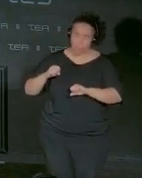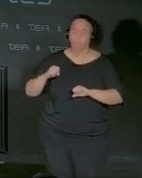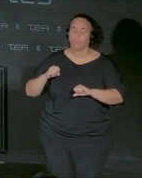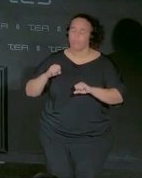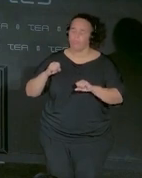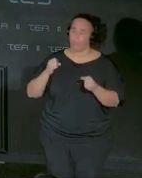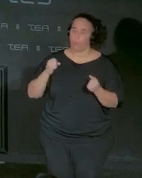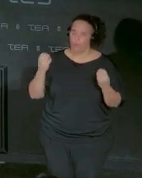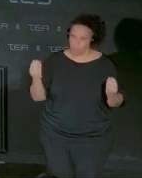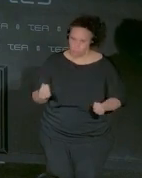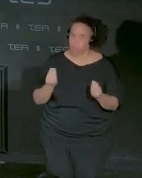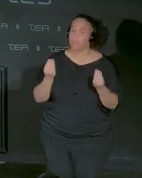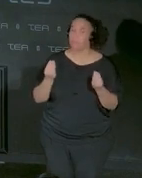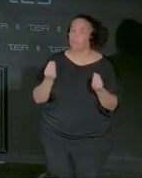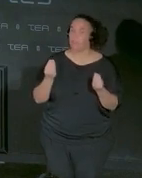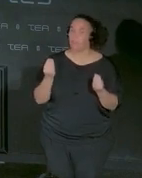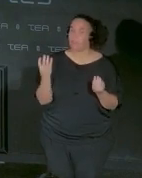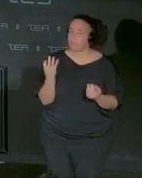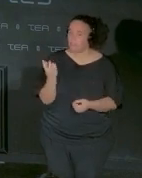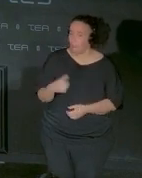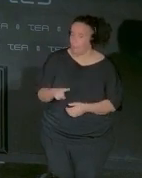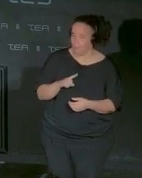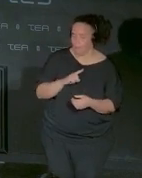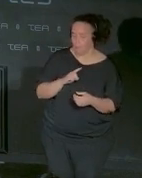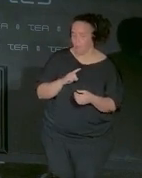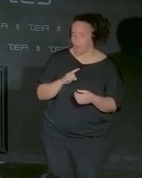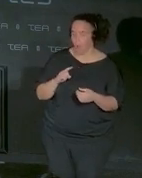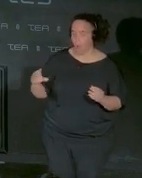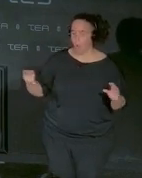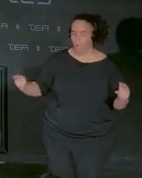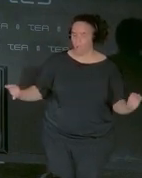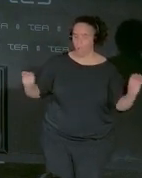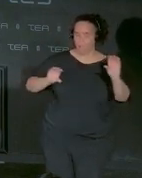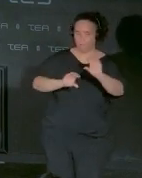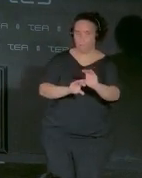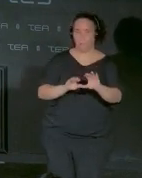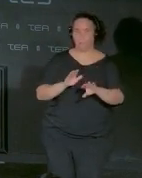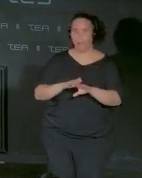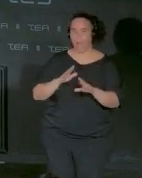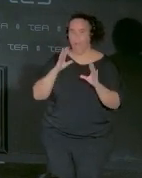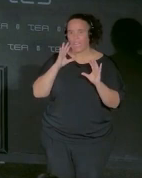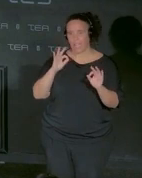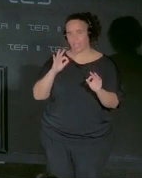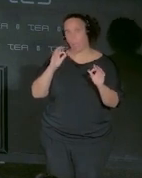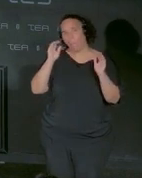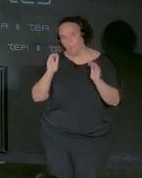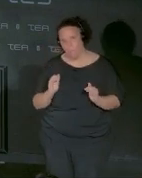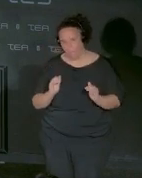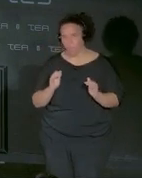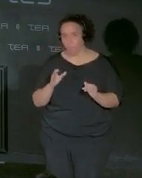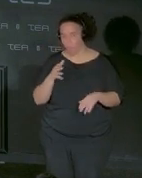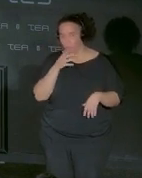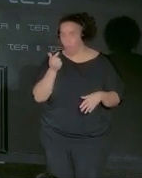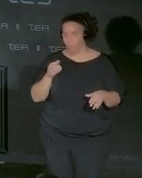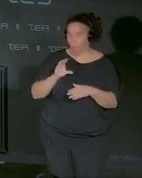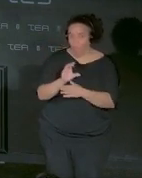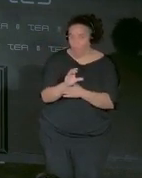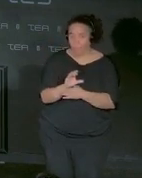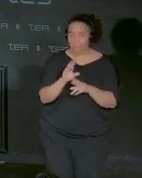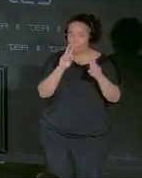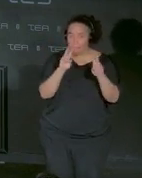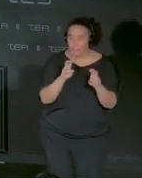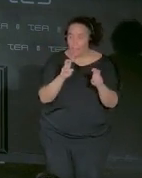room knows that it's high risk to invest in games. It's also high reward if you're successful. But of course, the successes are not